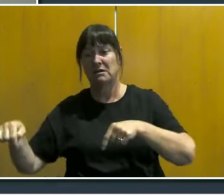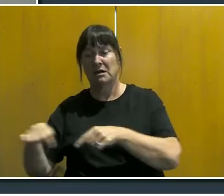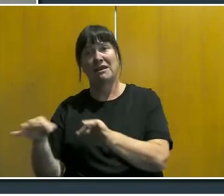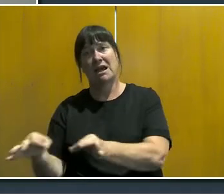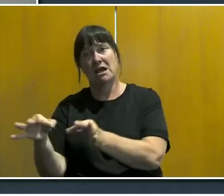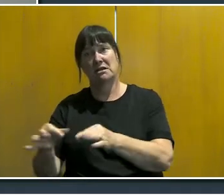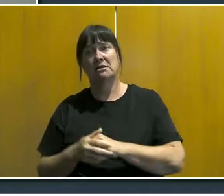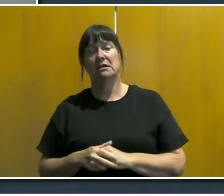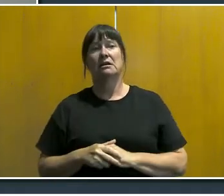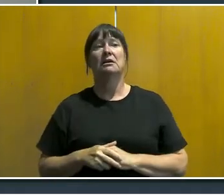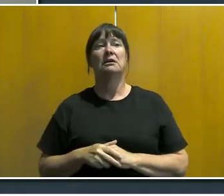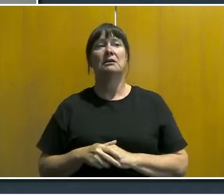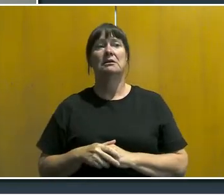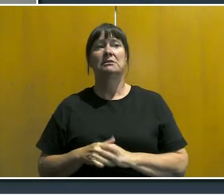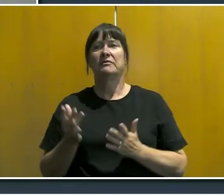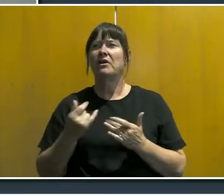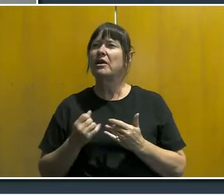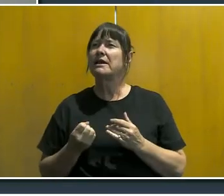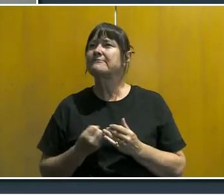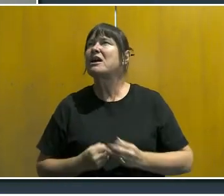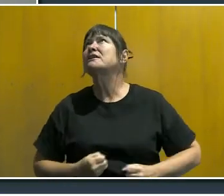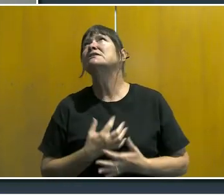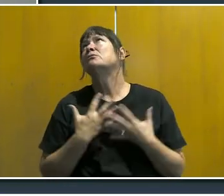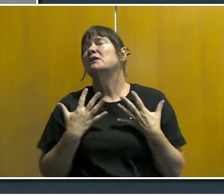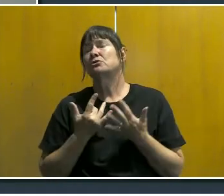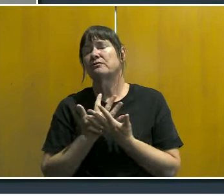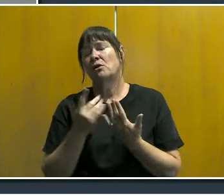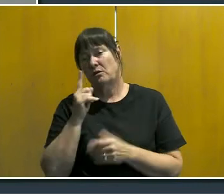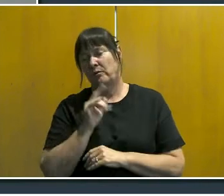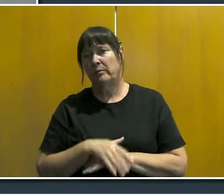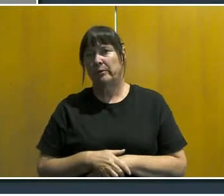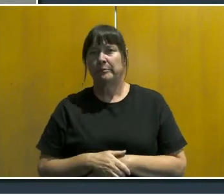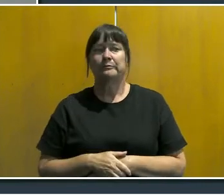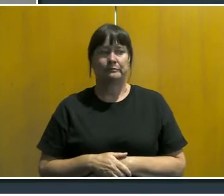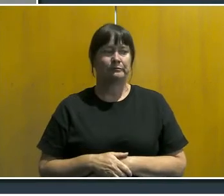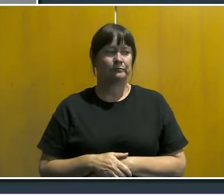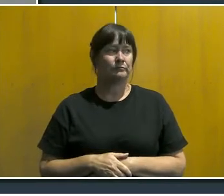been very inspirational for a lot of people, I can assure you.